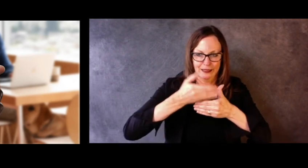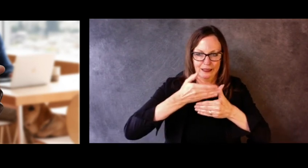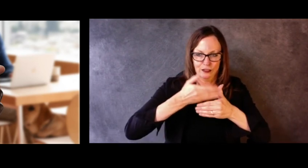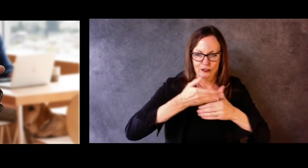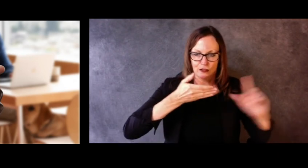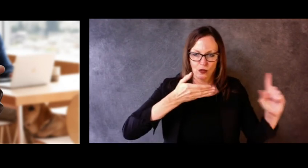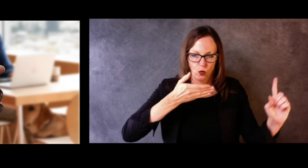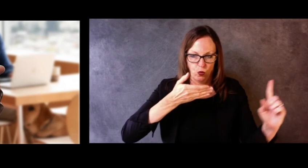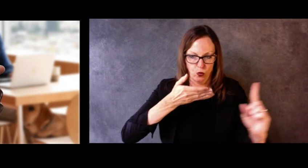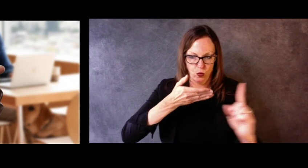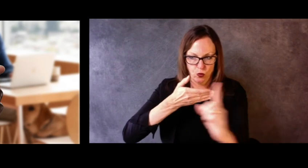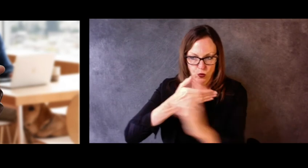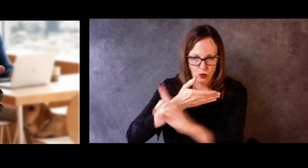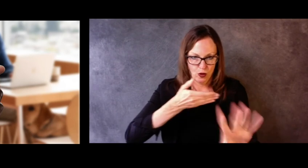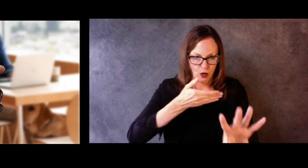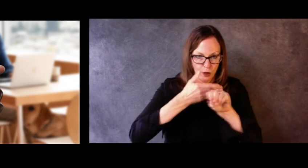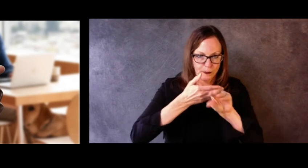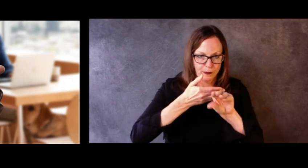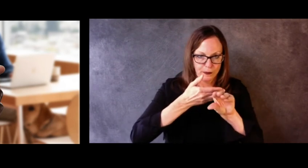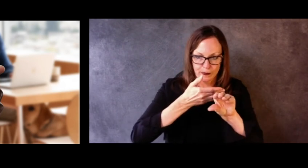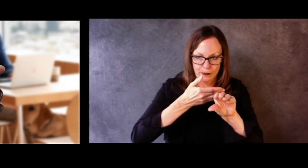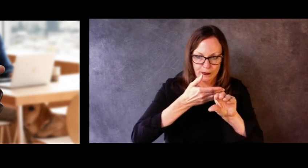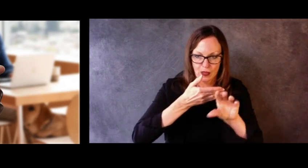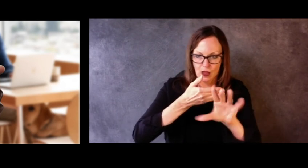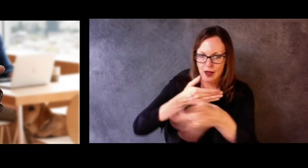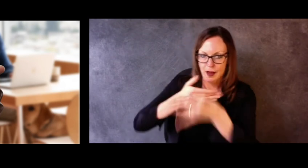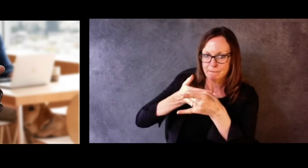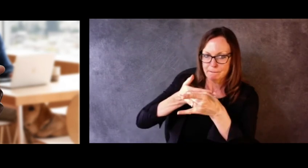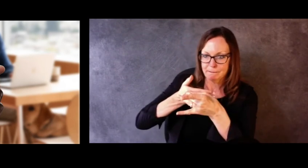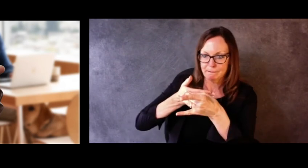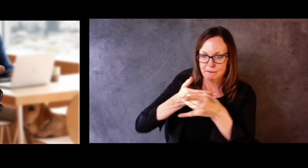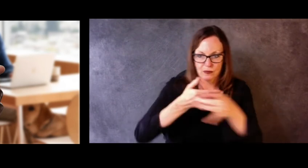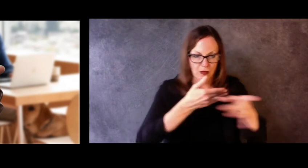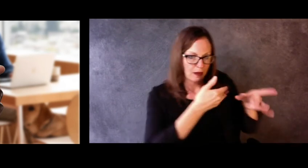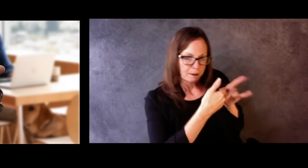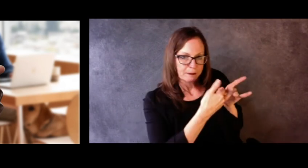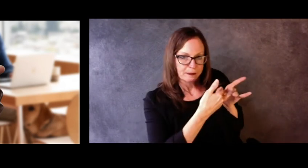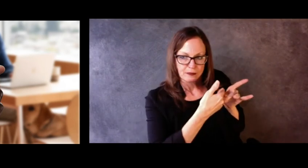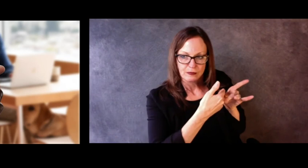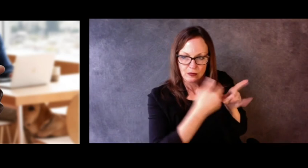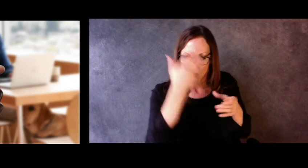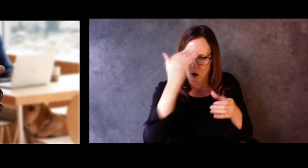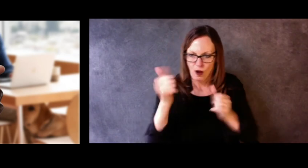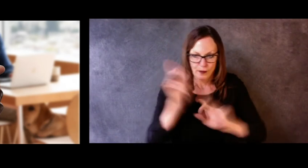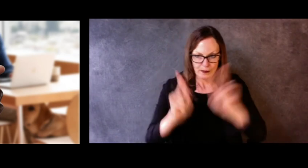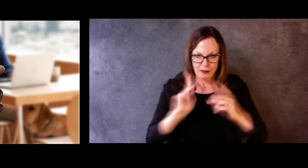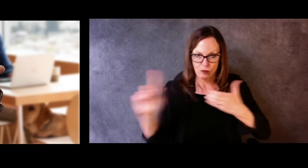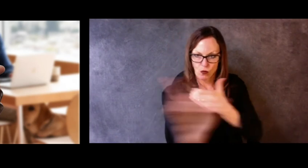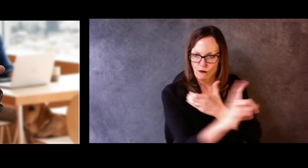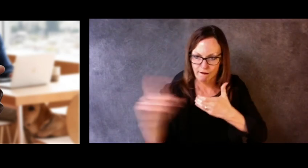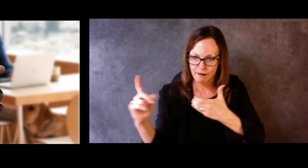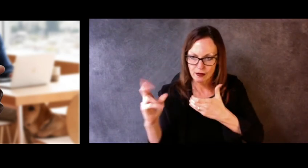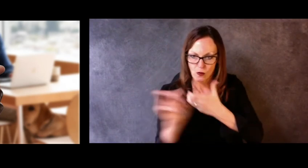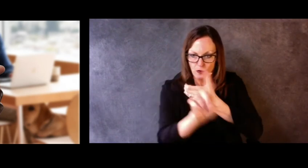the years of pupil understanding developed with ARKit, we're able to power pupil detection in Magnifier for real-time information